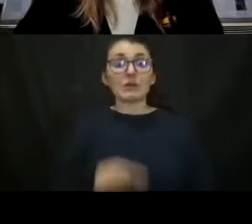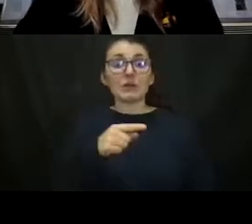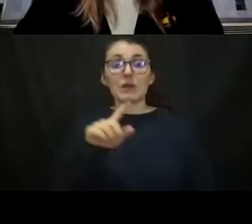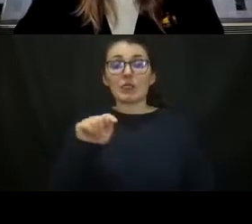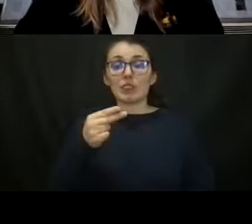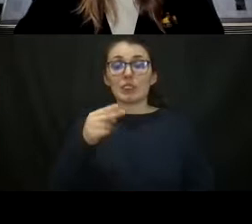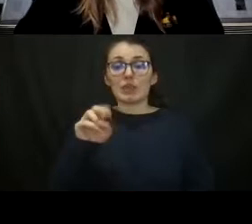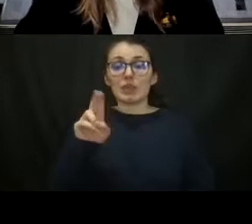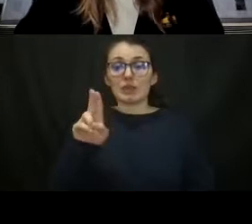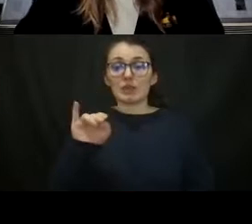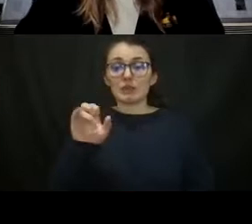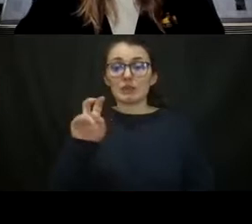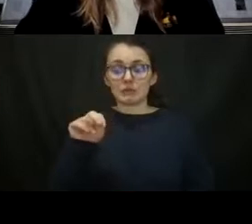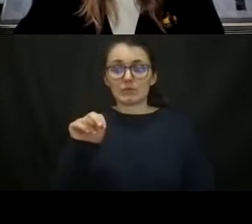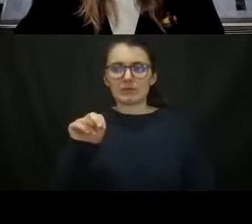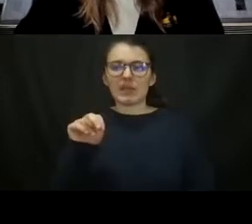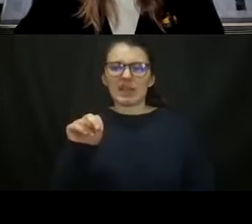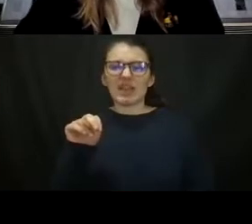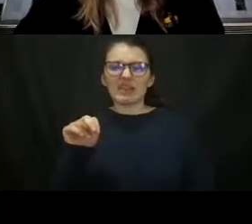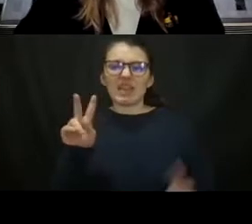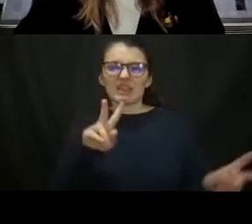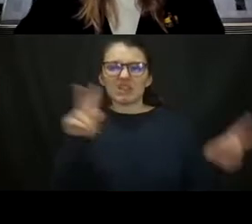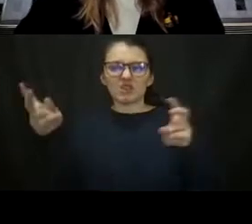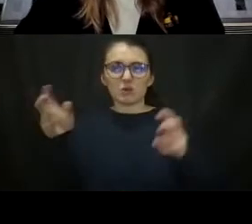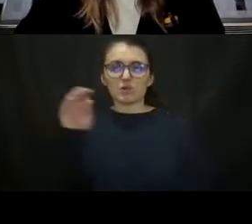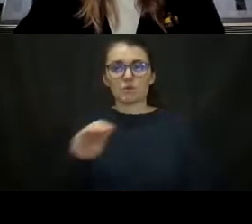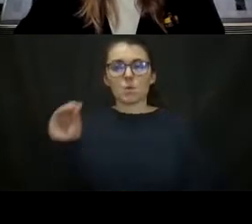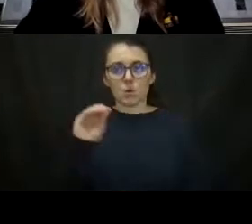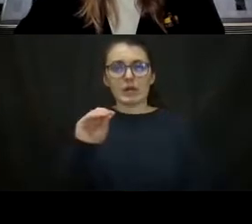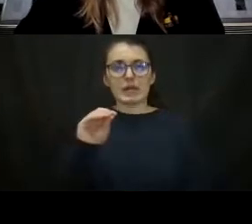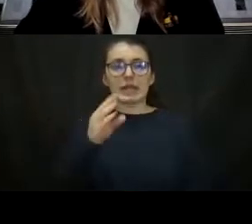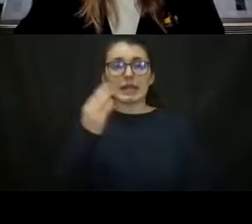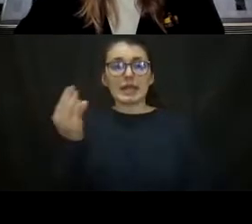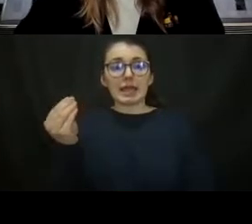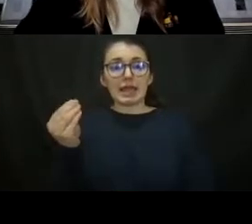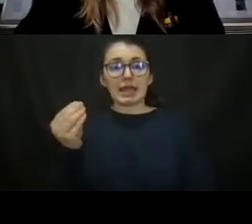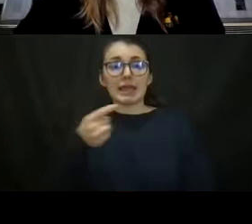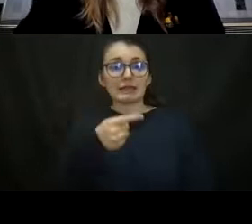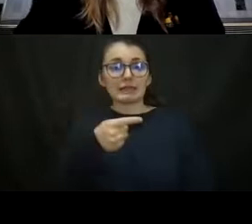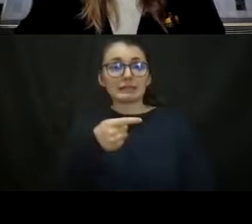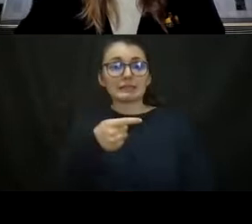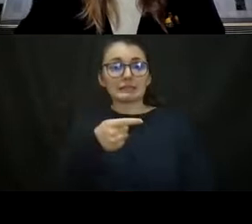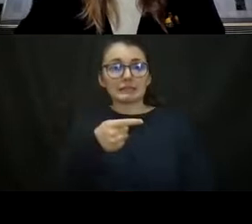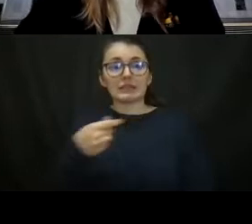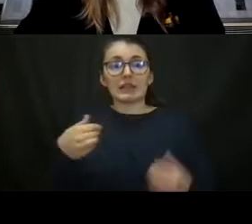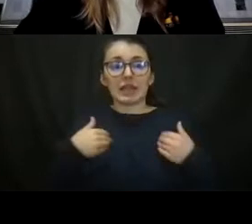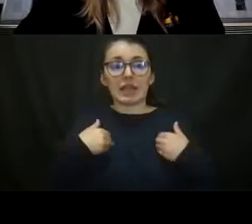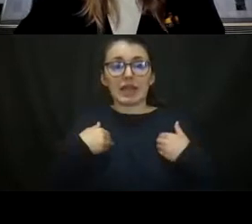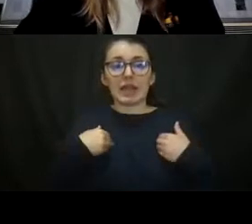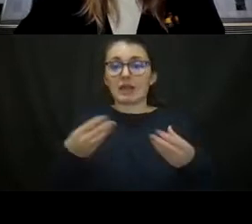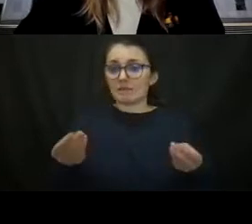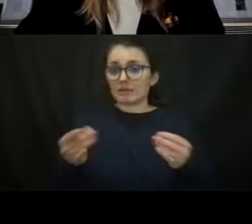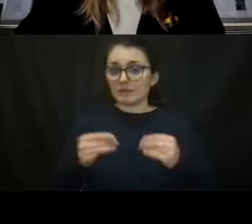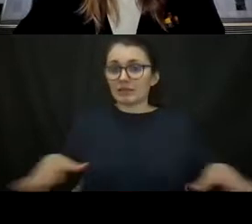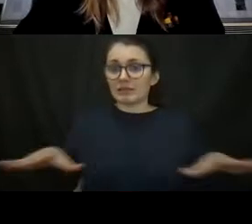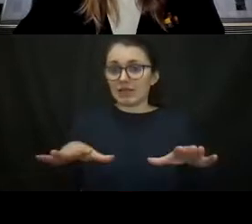she flies with her own wings, so that changed. And then we also have some symbolism of our agriculture and industry